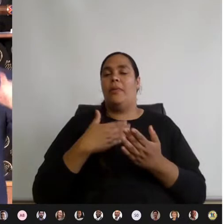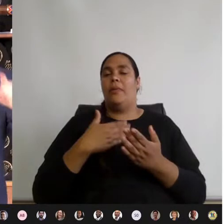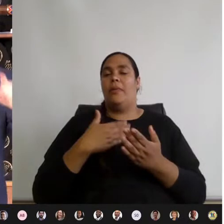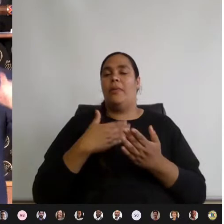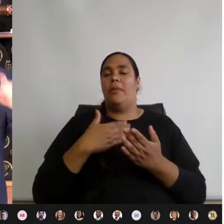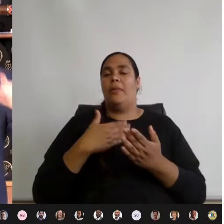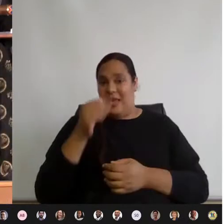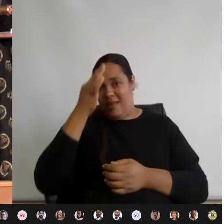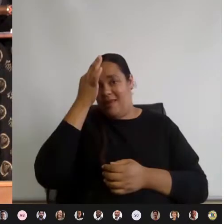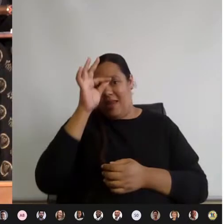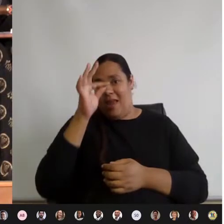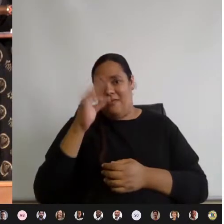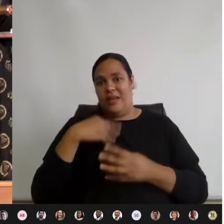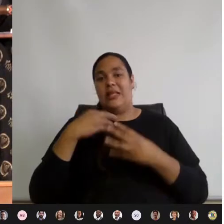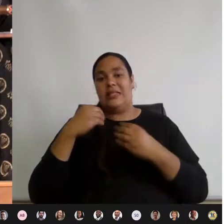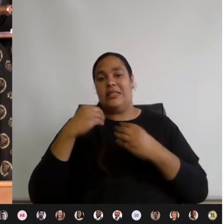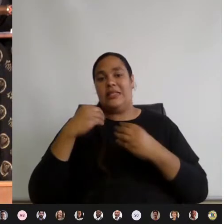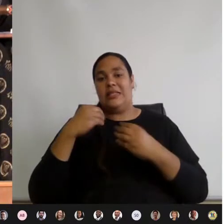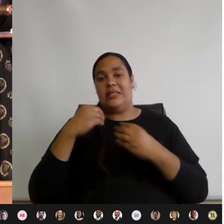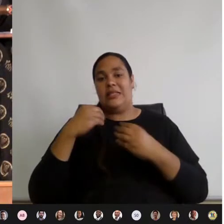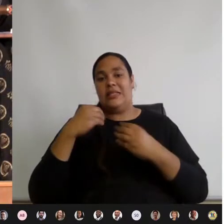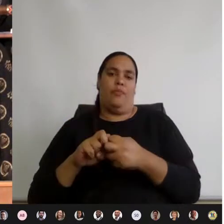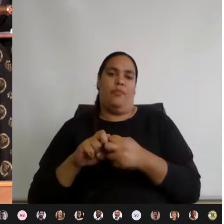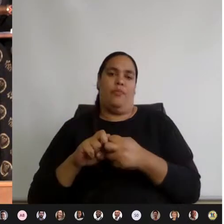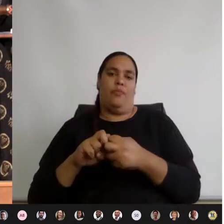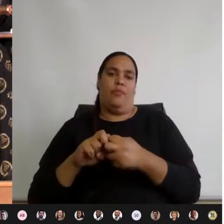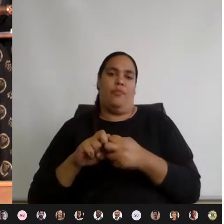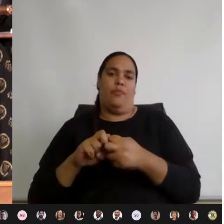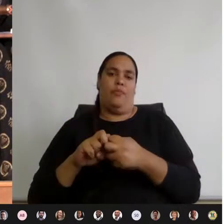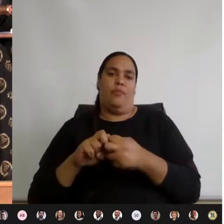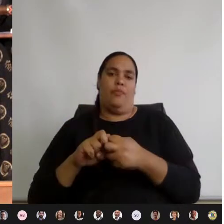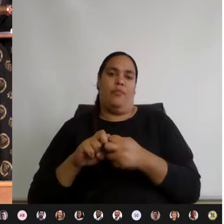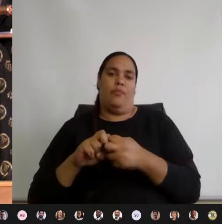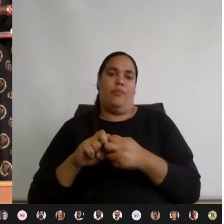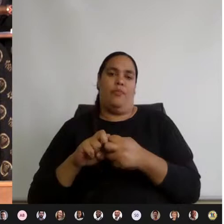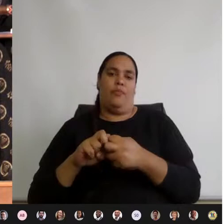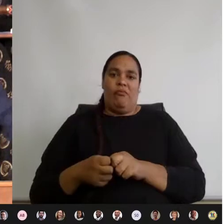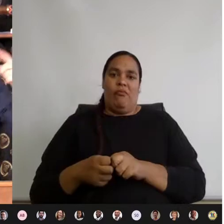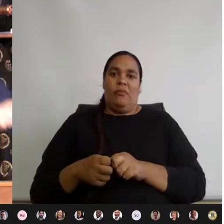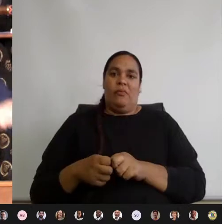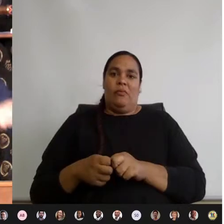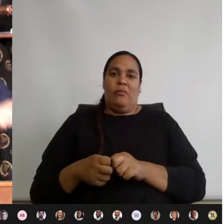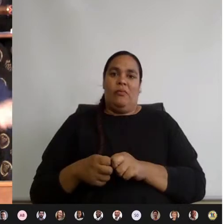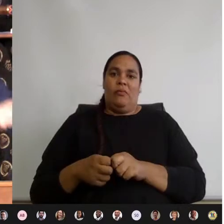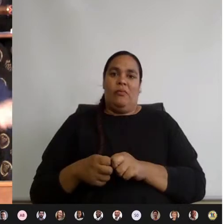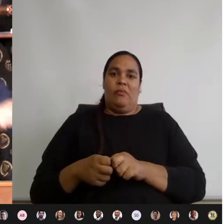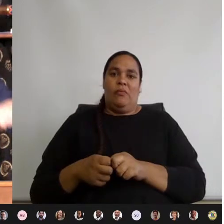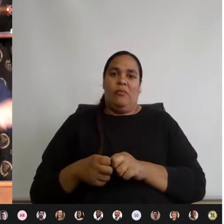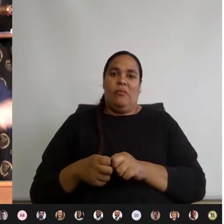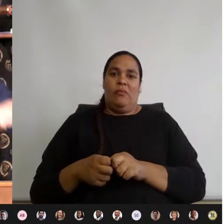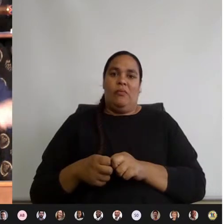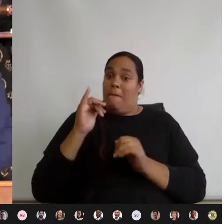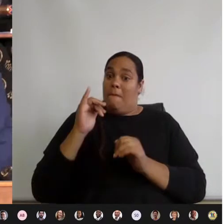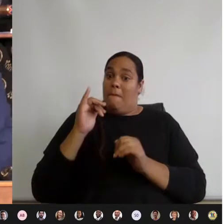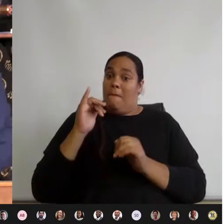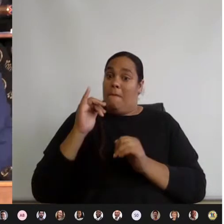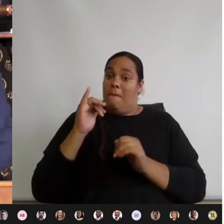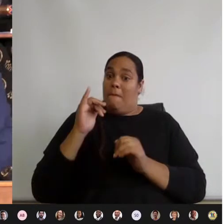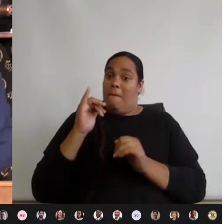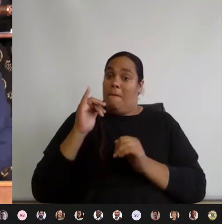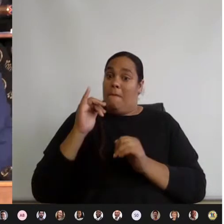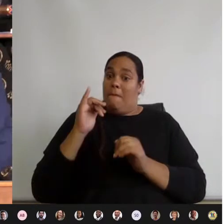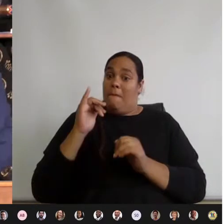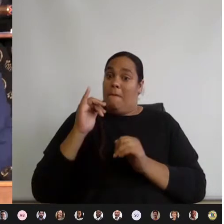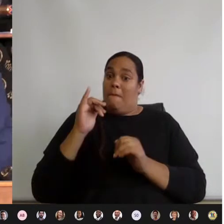government is busy dealing with it at the moment. It was ANC bad government that actually ended up with putting us in this